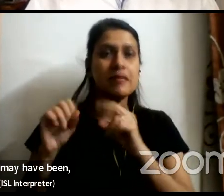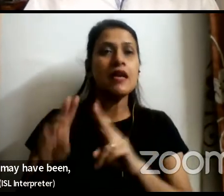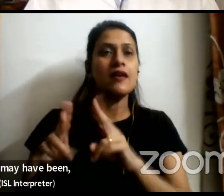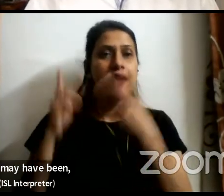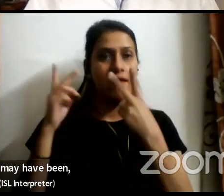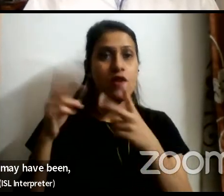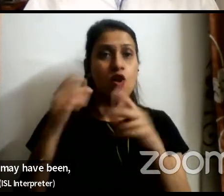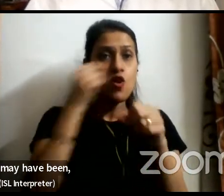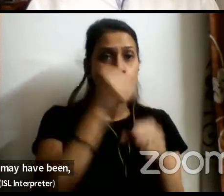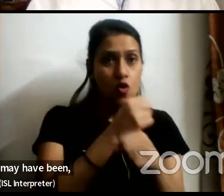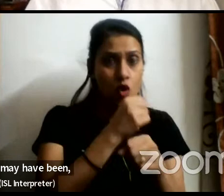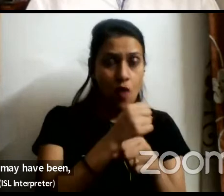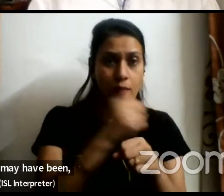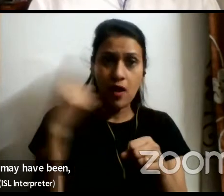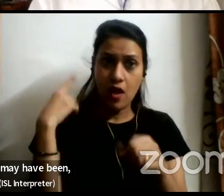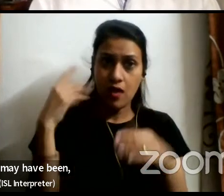government-led,